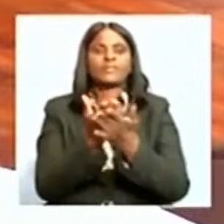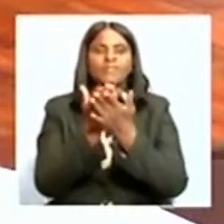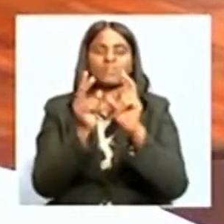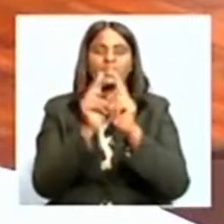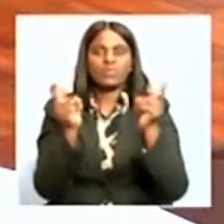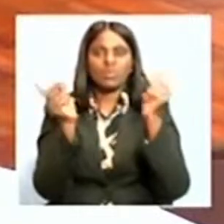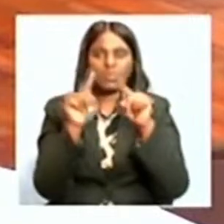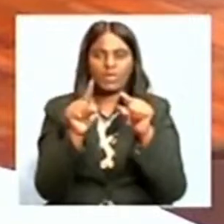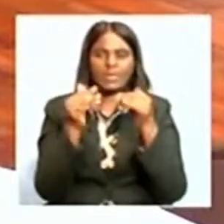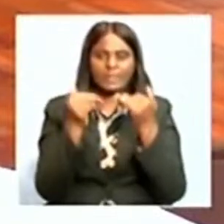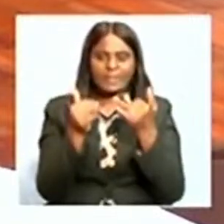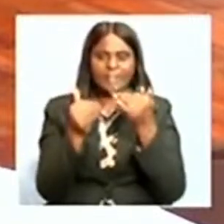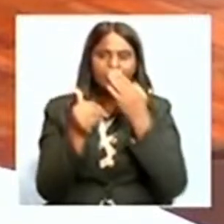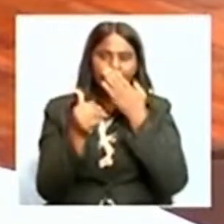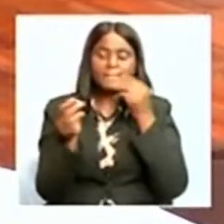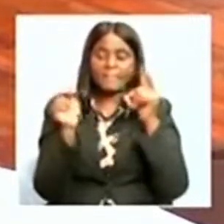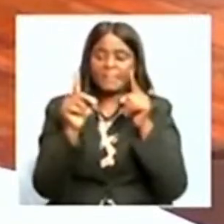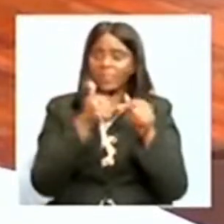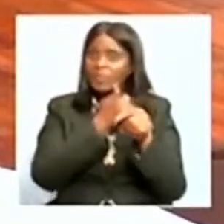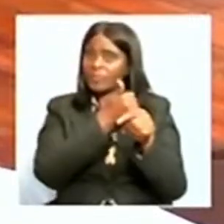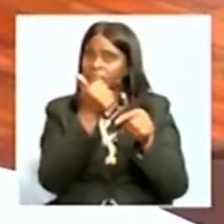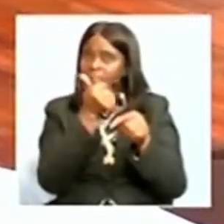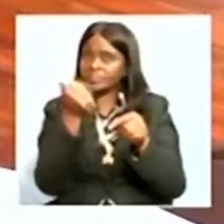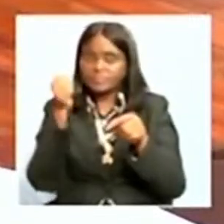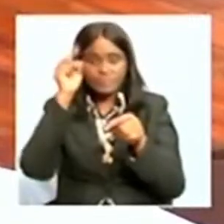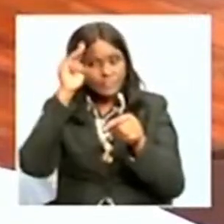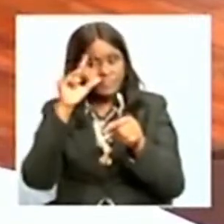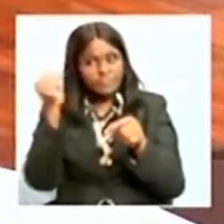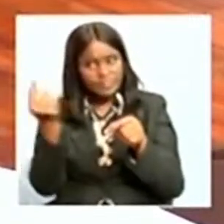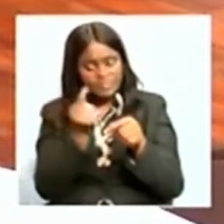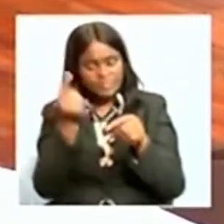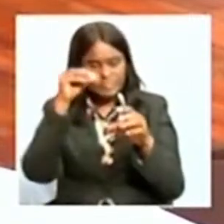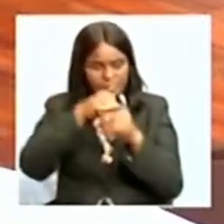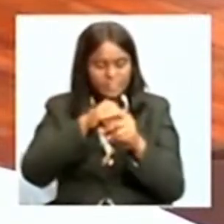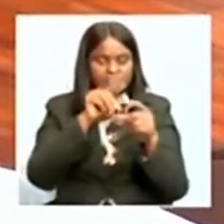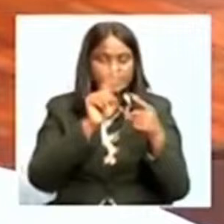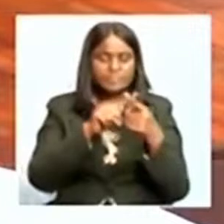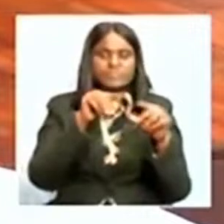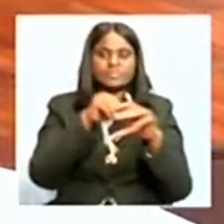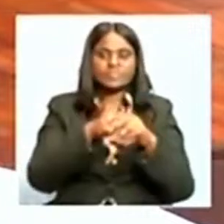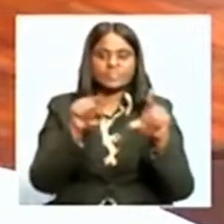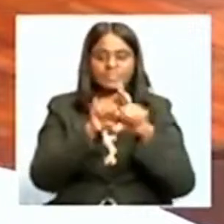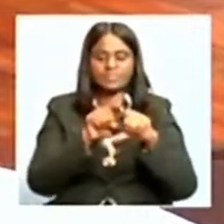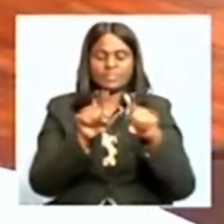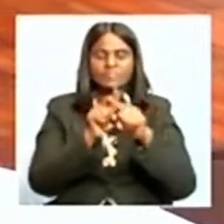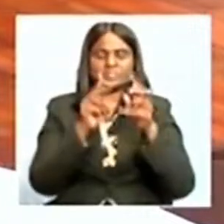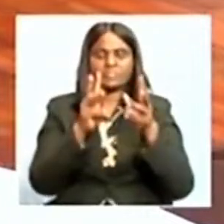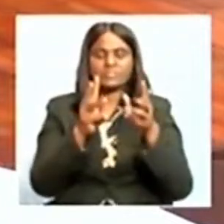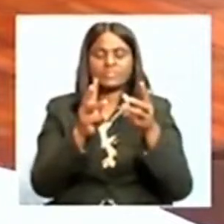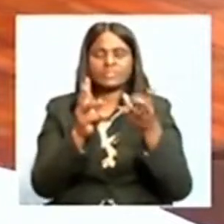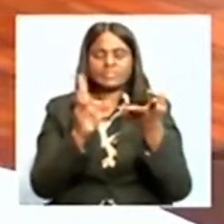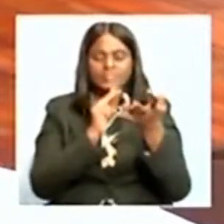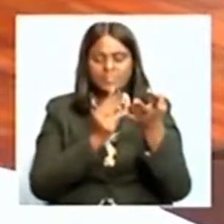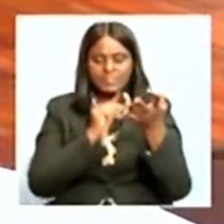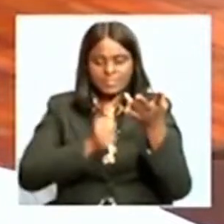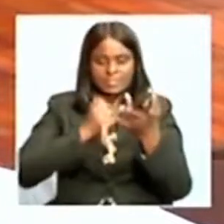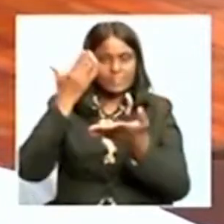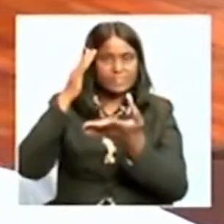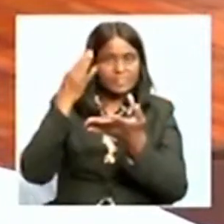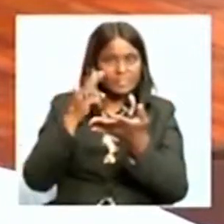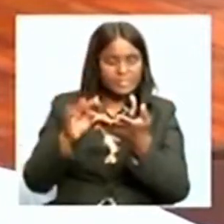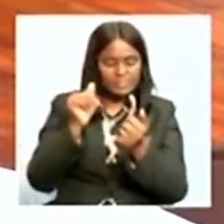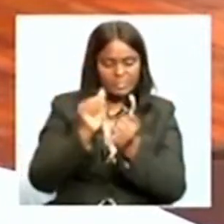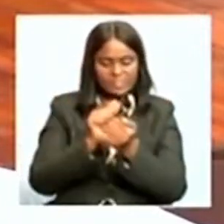that when the relevant ministry comes to that, then he, as a permanent witness with